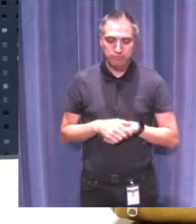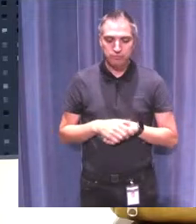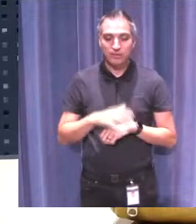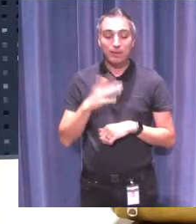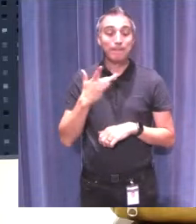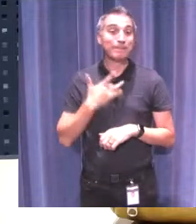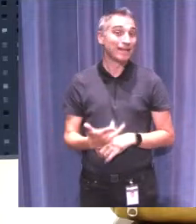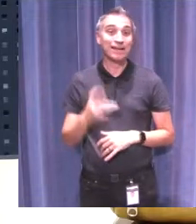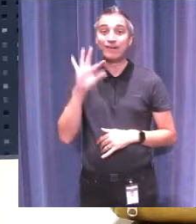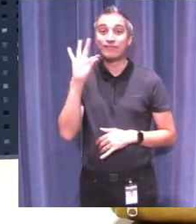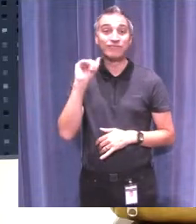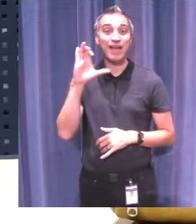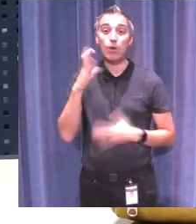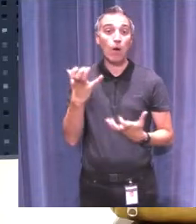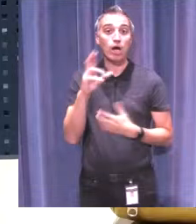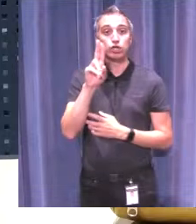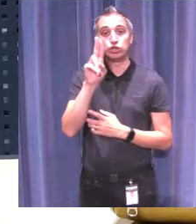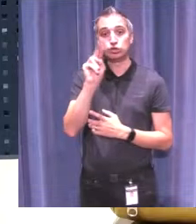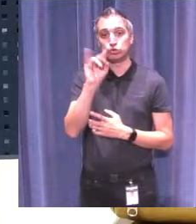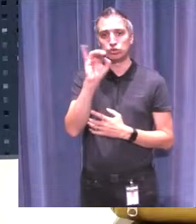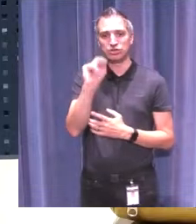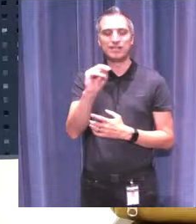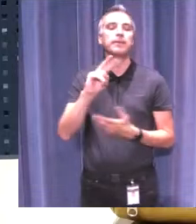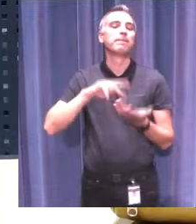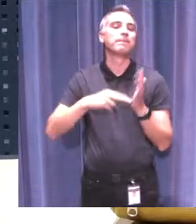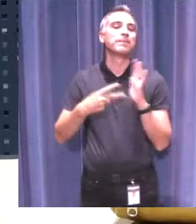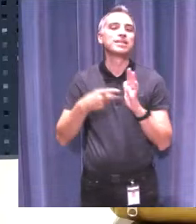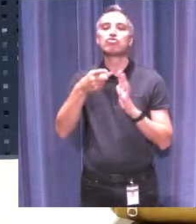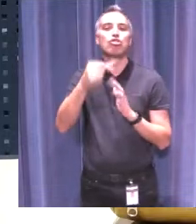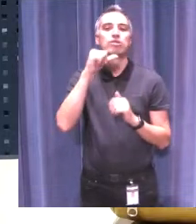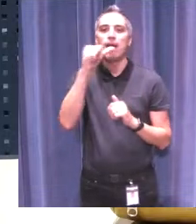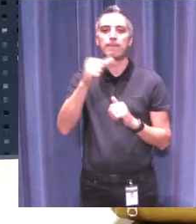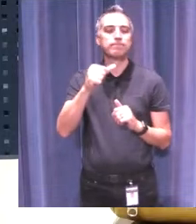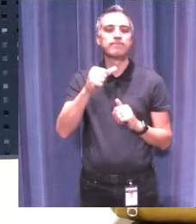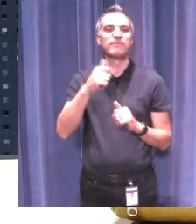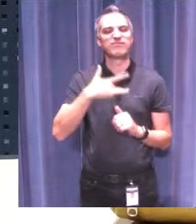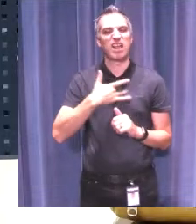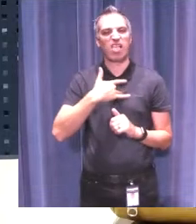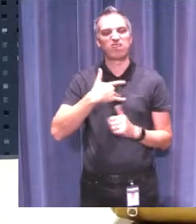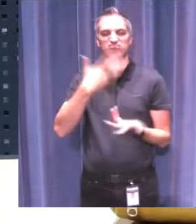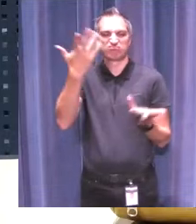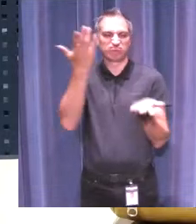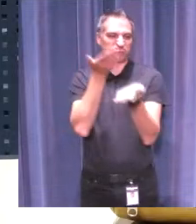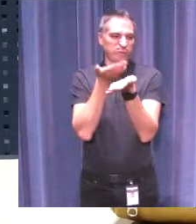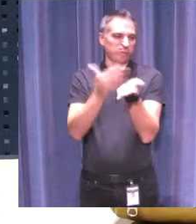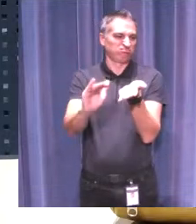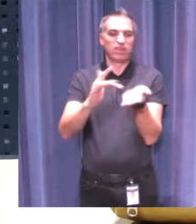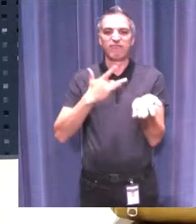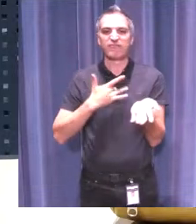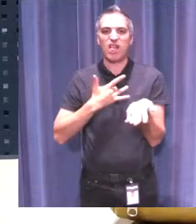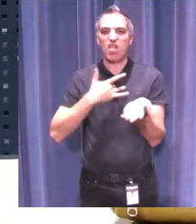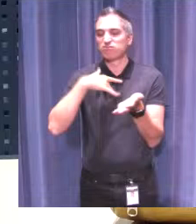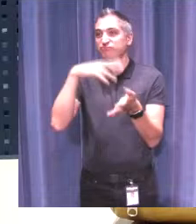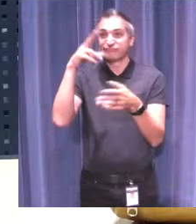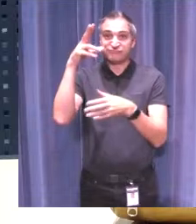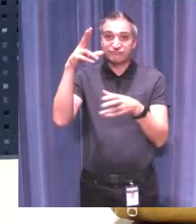typically want a union is because they're not being listened to and treated like they're expendable, and